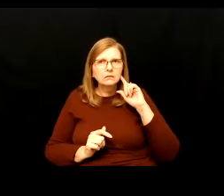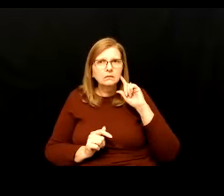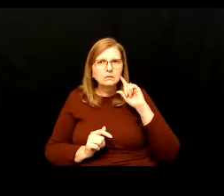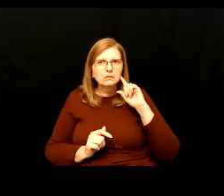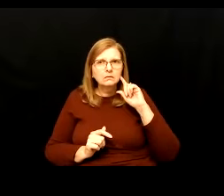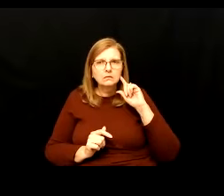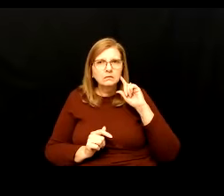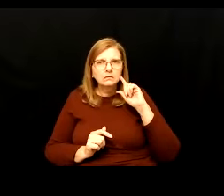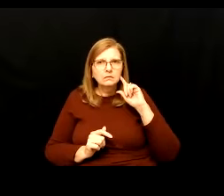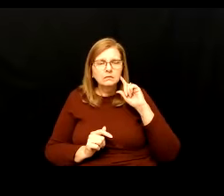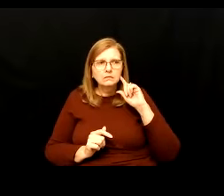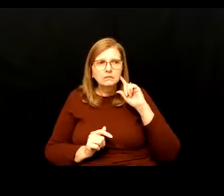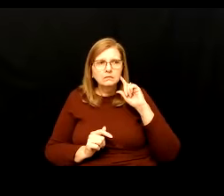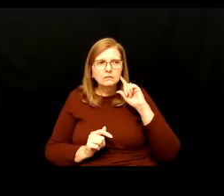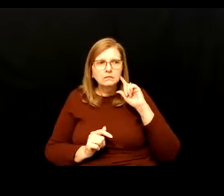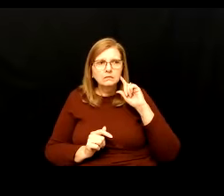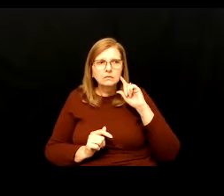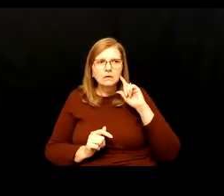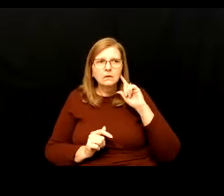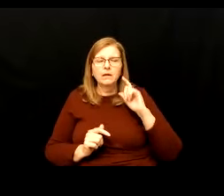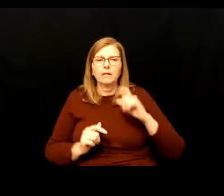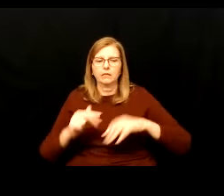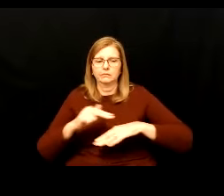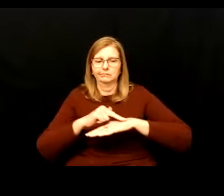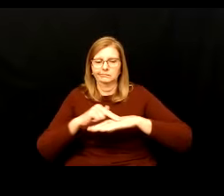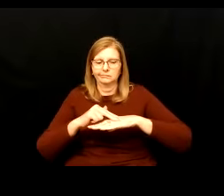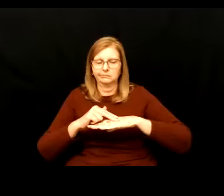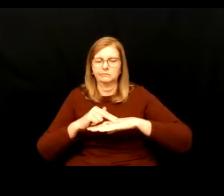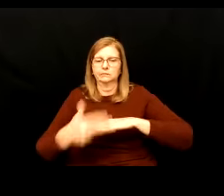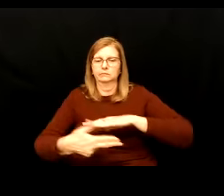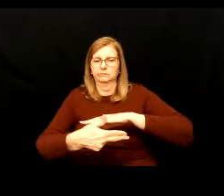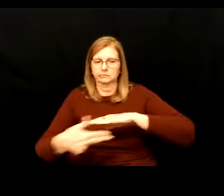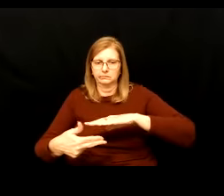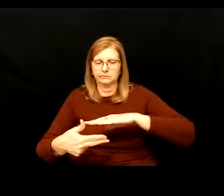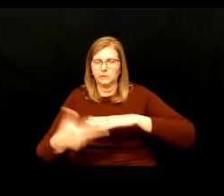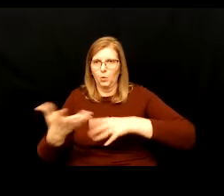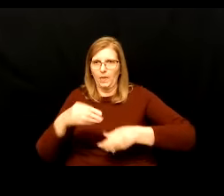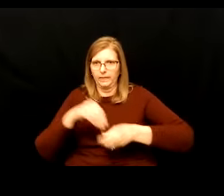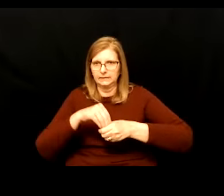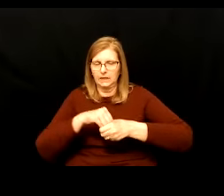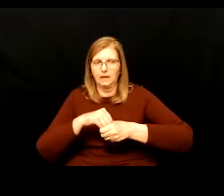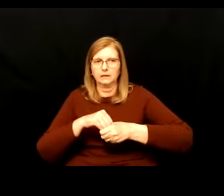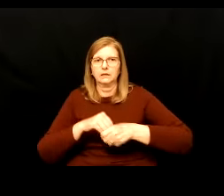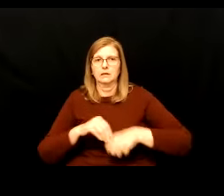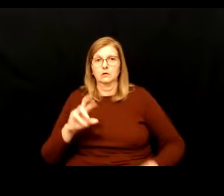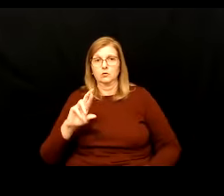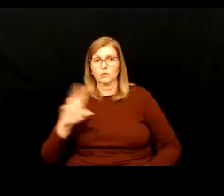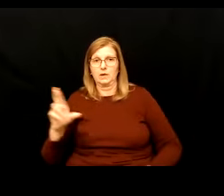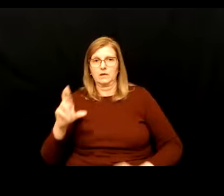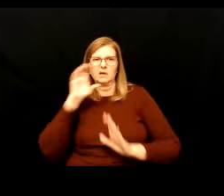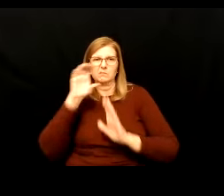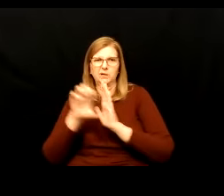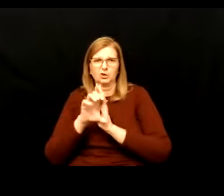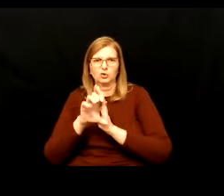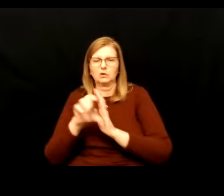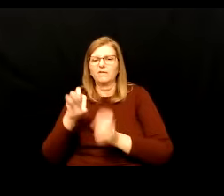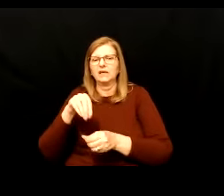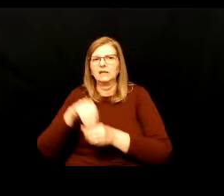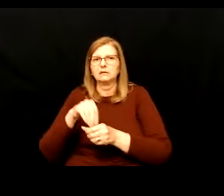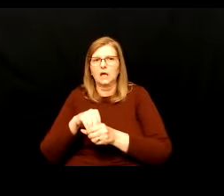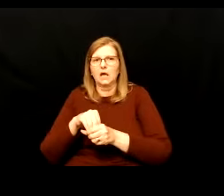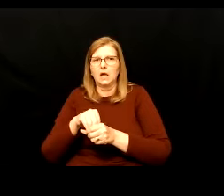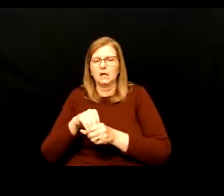is inside is on the top, and it's also on the side. And on your right, is a picture of what's on the inside